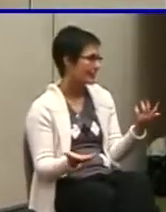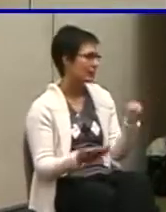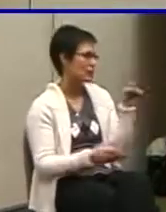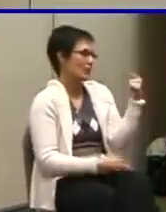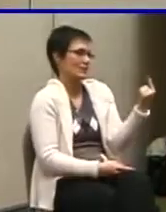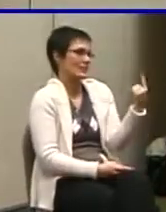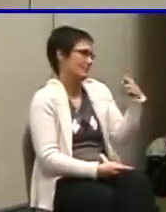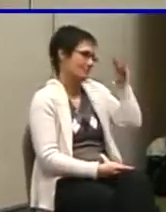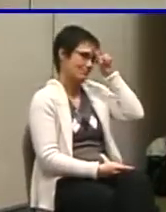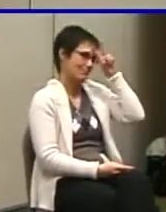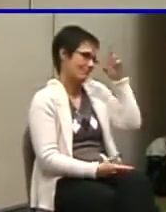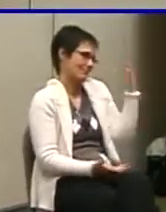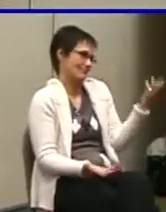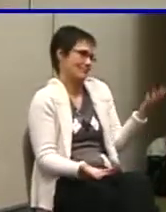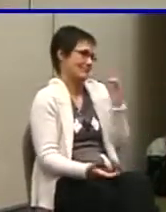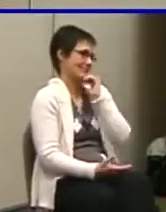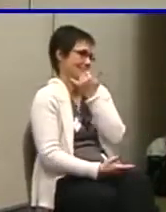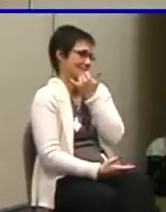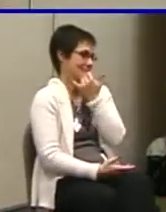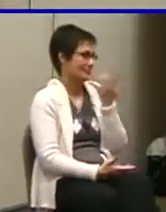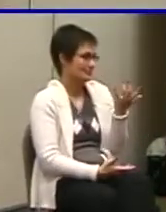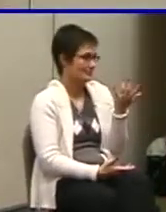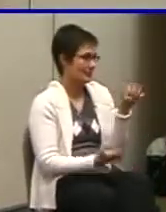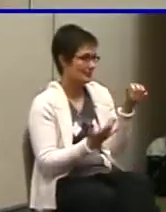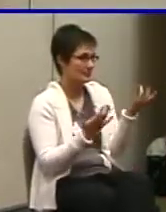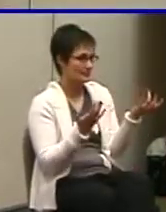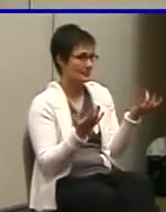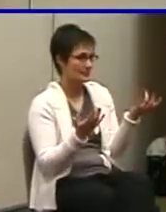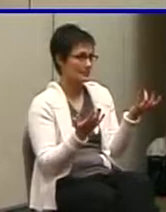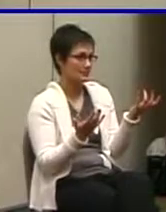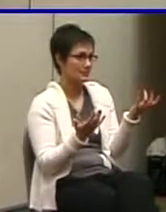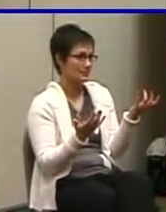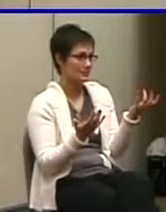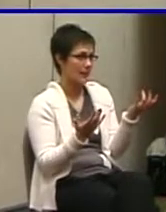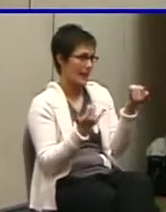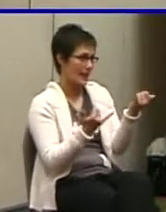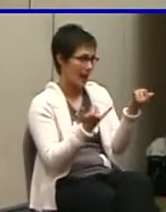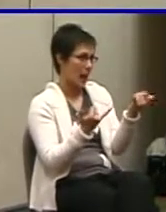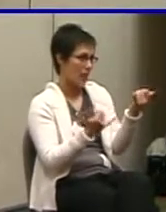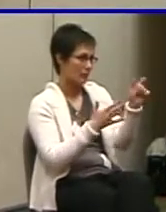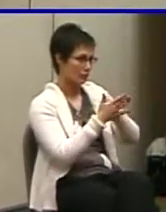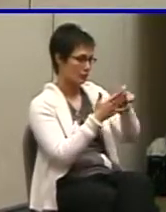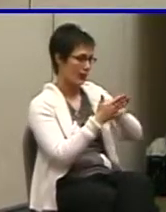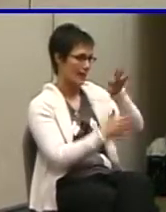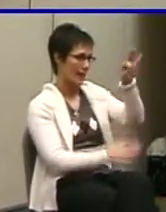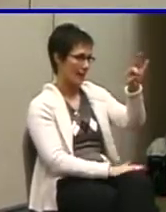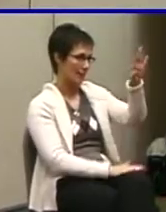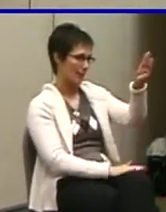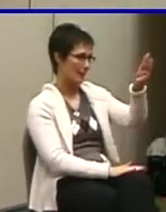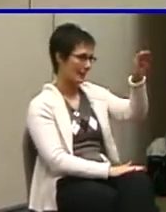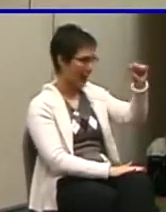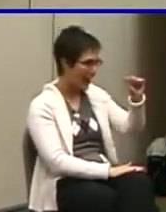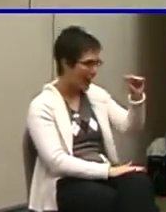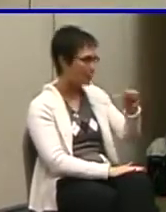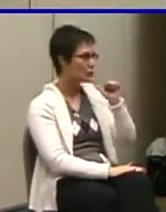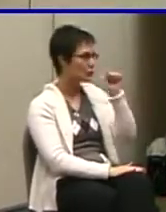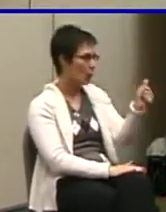did something completely stupid, and he just, you know, and then I'm supposed to write an FBA, don't bring a gun to school.